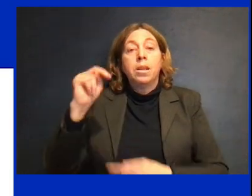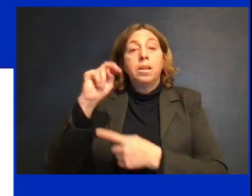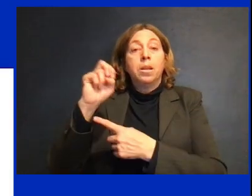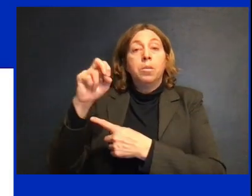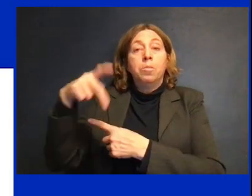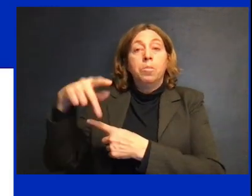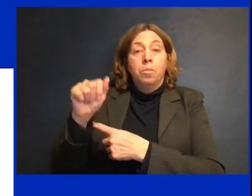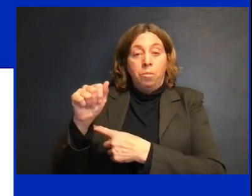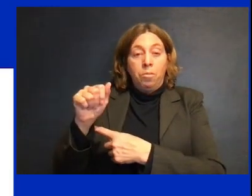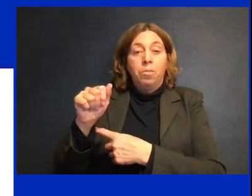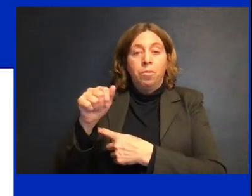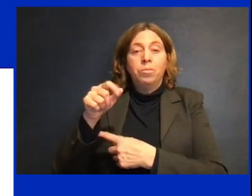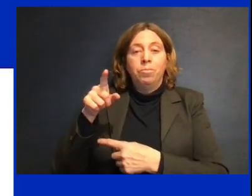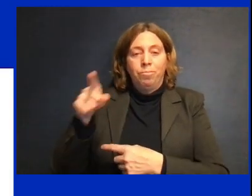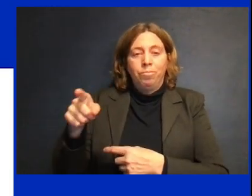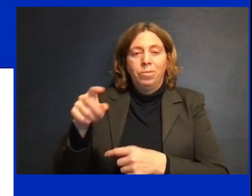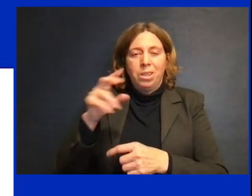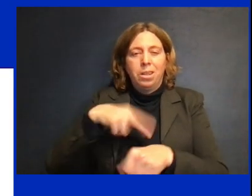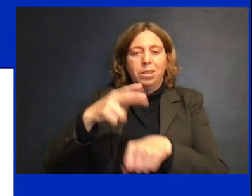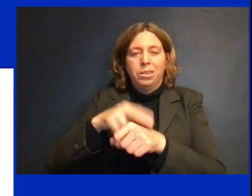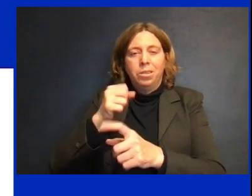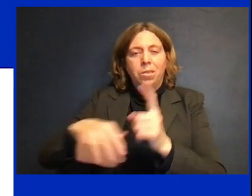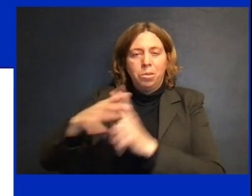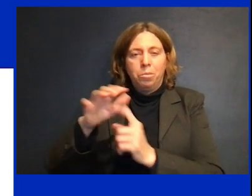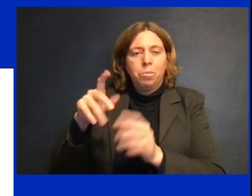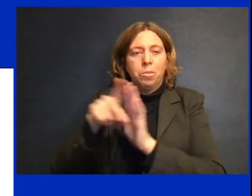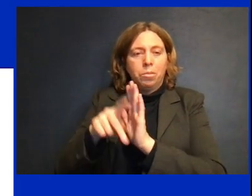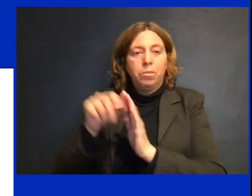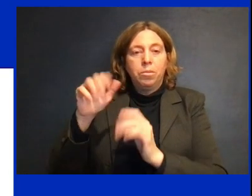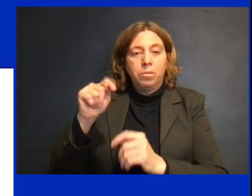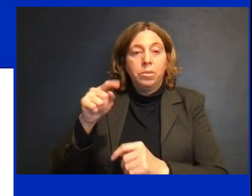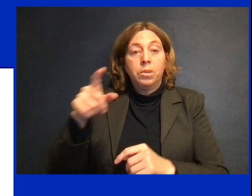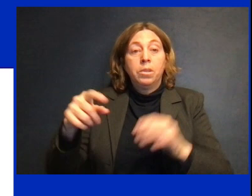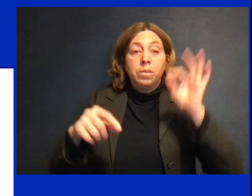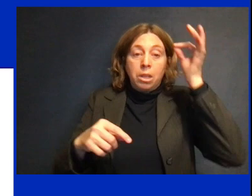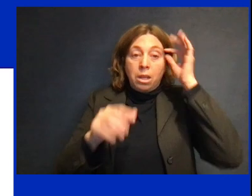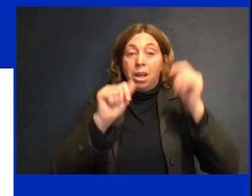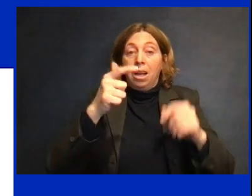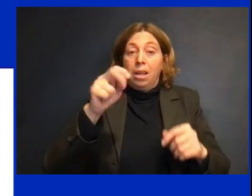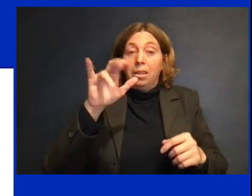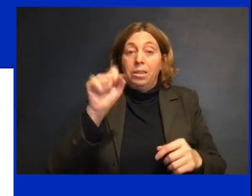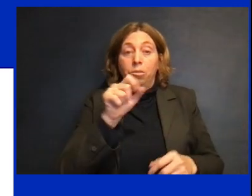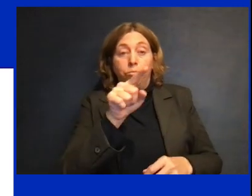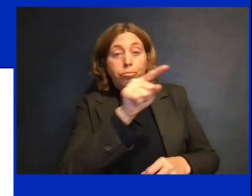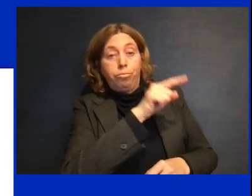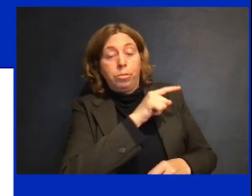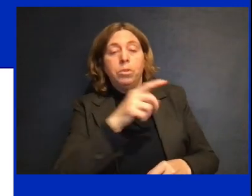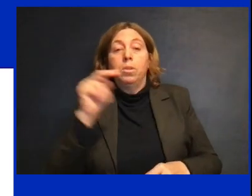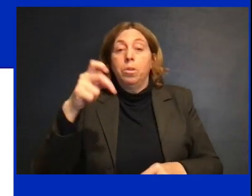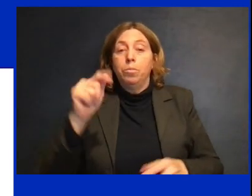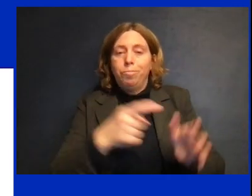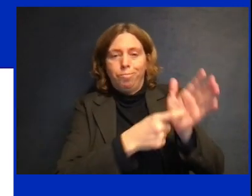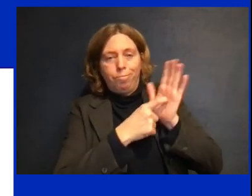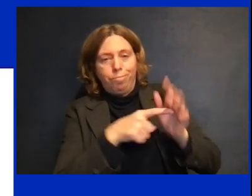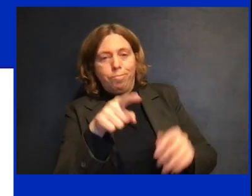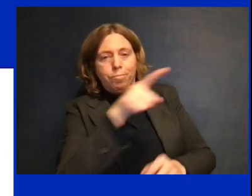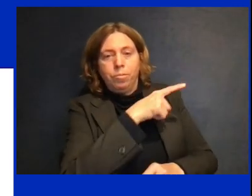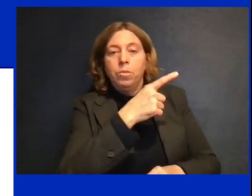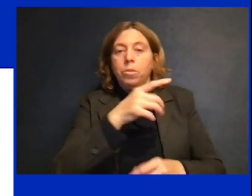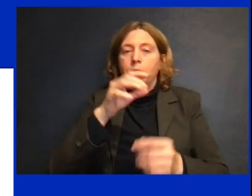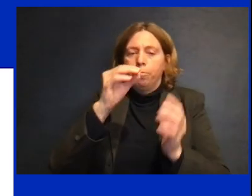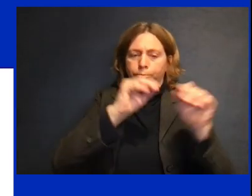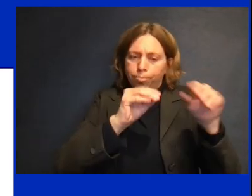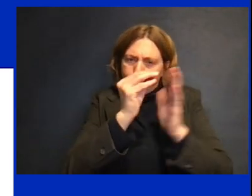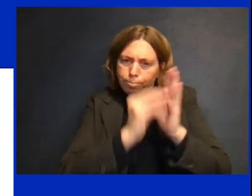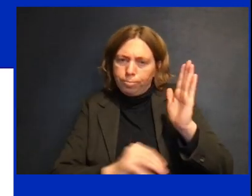The National Environmental Policy Act. Federal agencies are required by NEPA to prepare an EIS